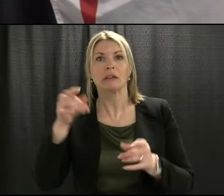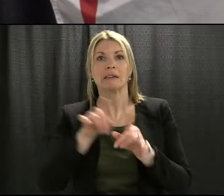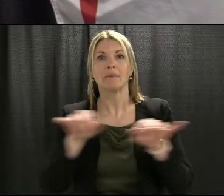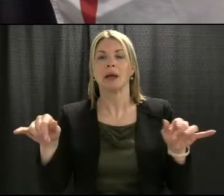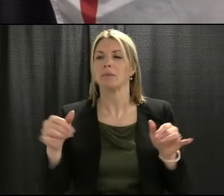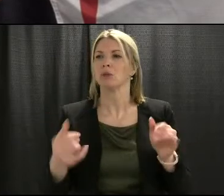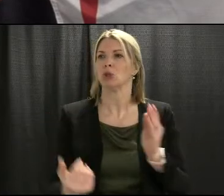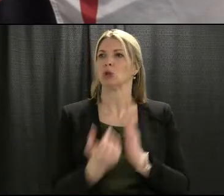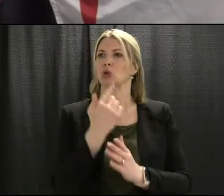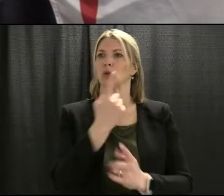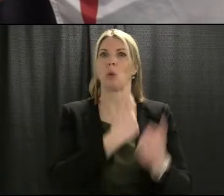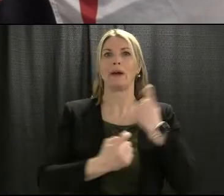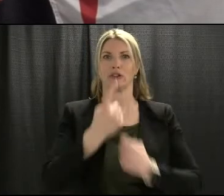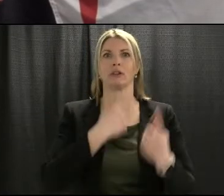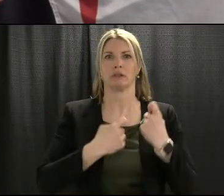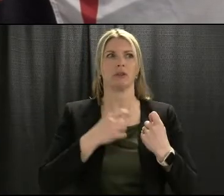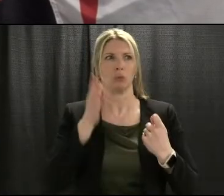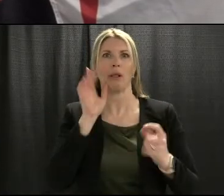visit